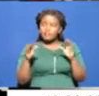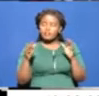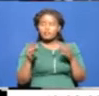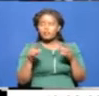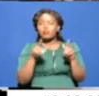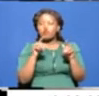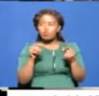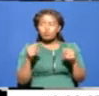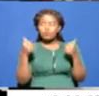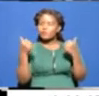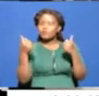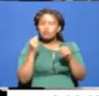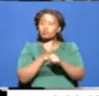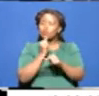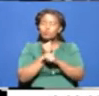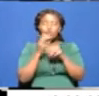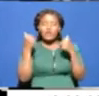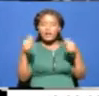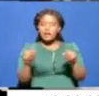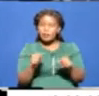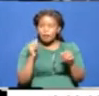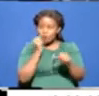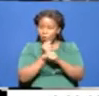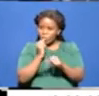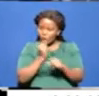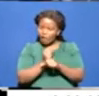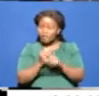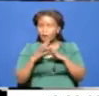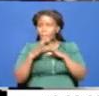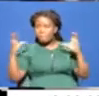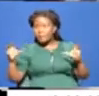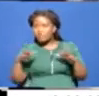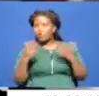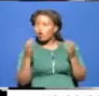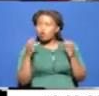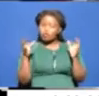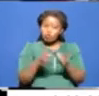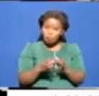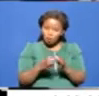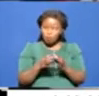partake and do competently any work, any type of engineering works,